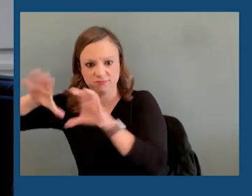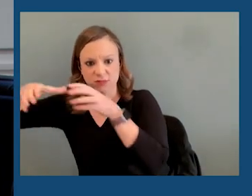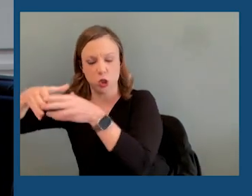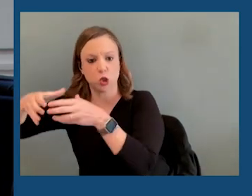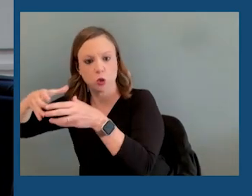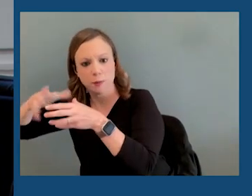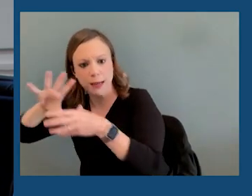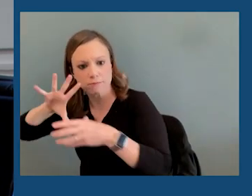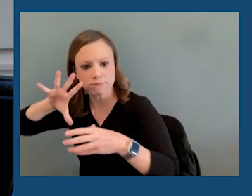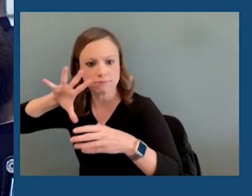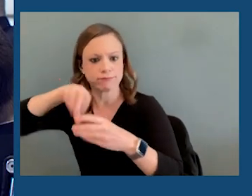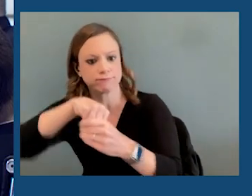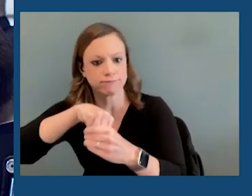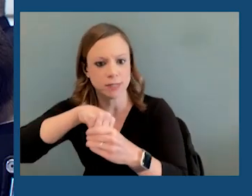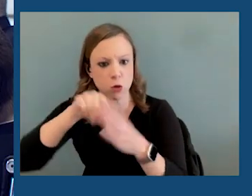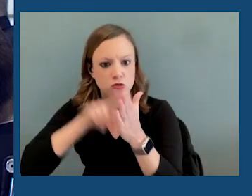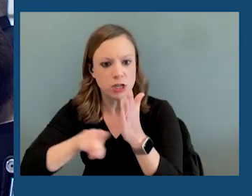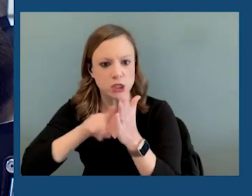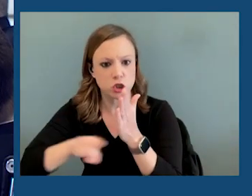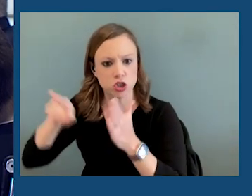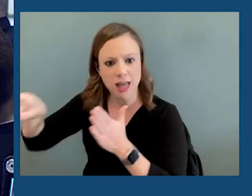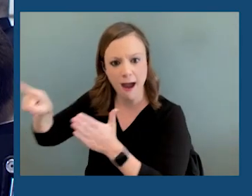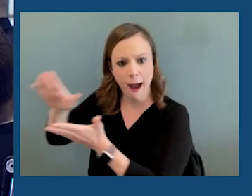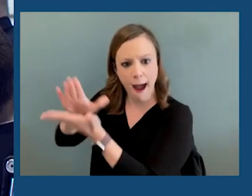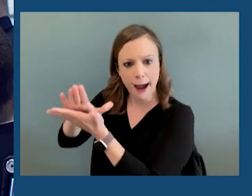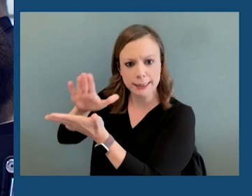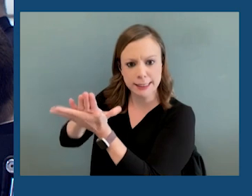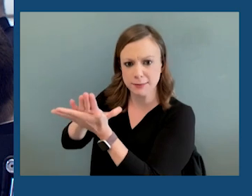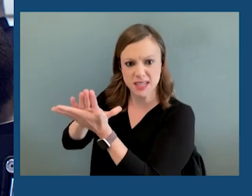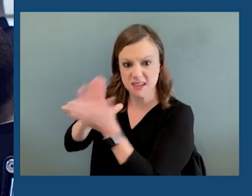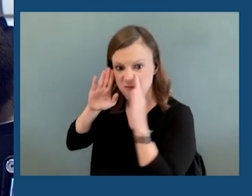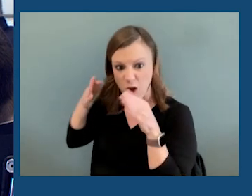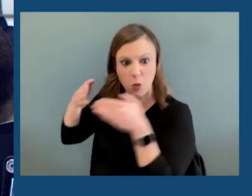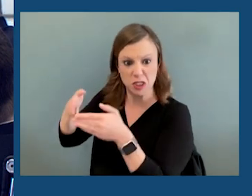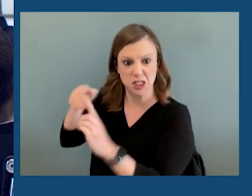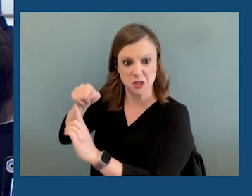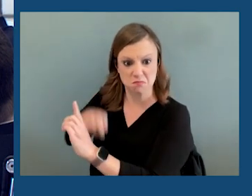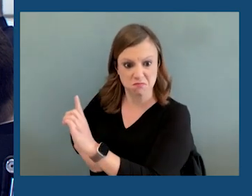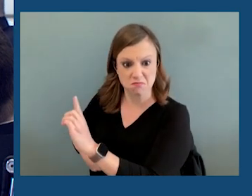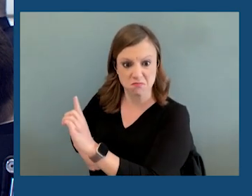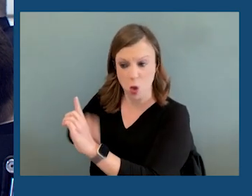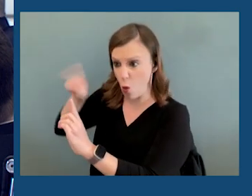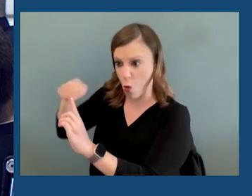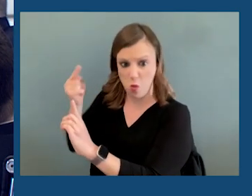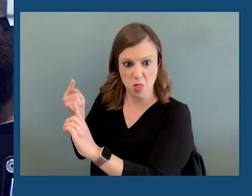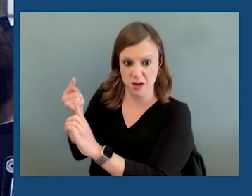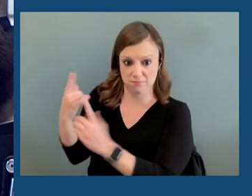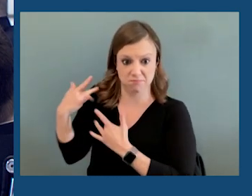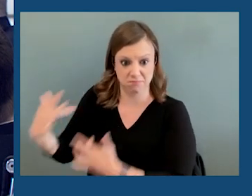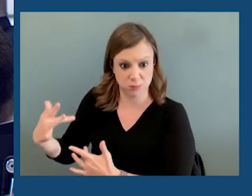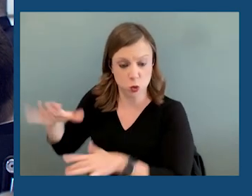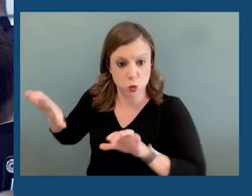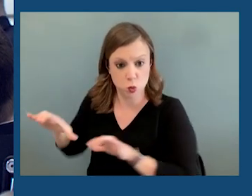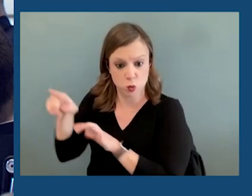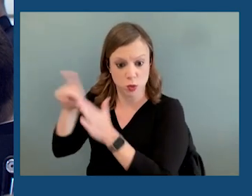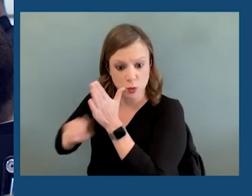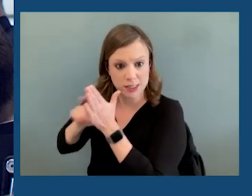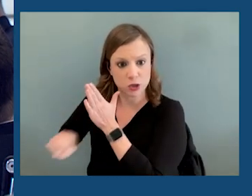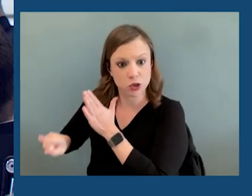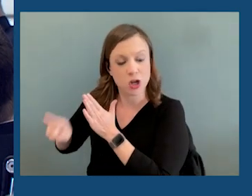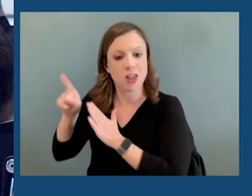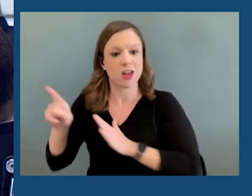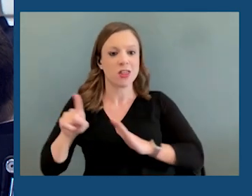by academia. If you look at what's going on now, the corporations that are working in AI are actually being pretty